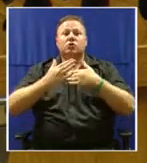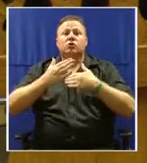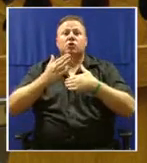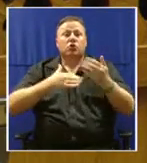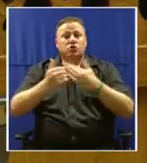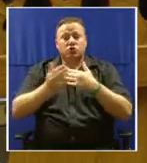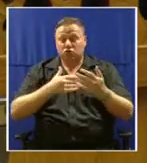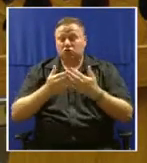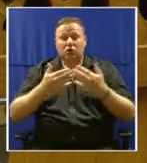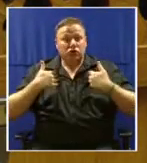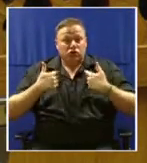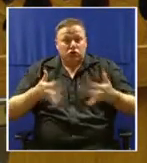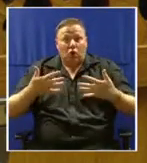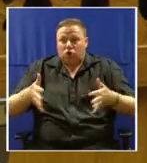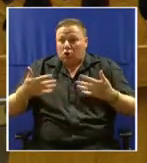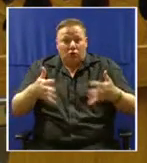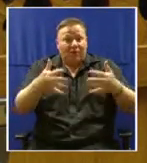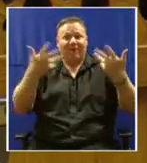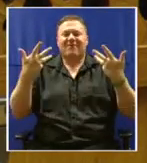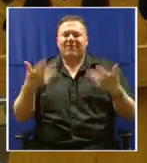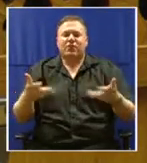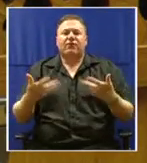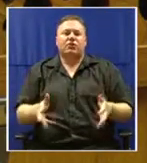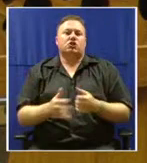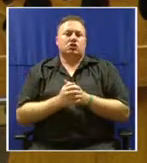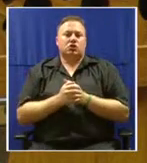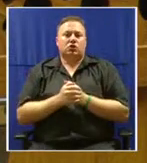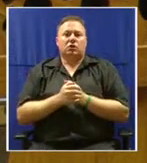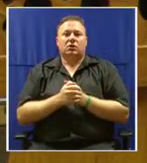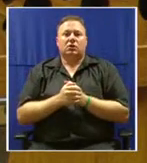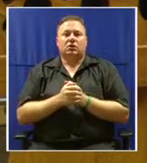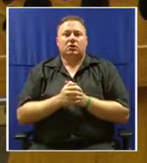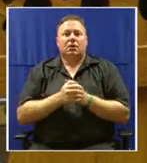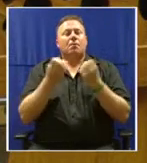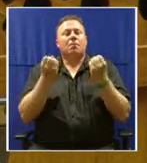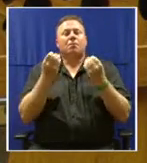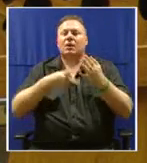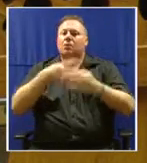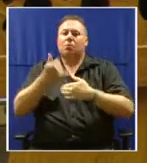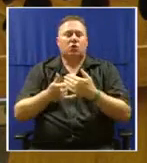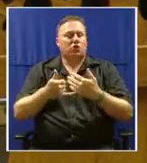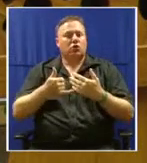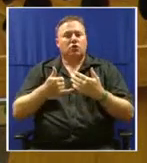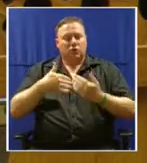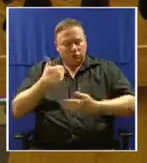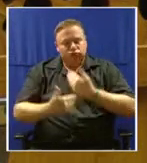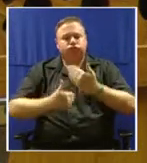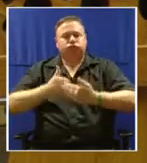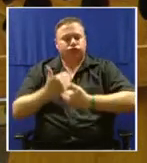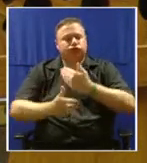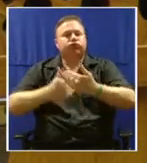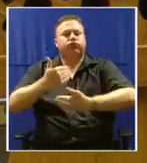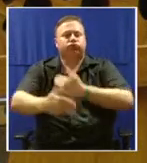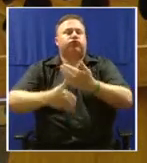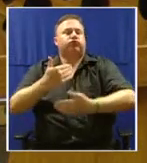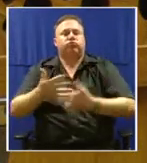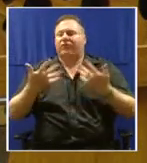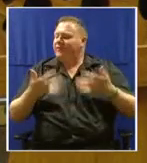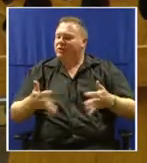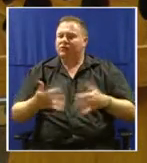and progress is being made on a number of these projects. Since the announcement of